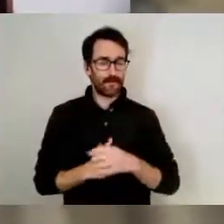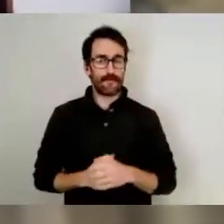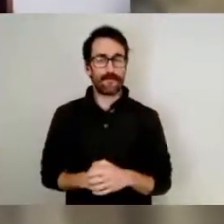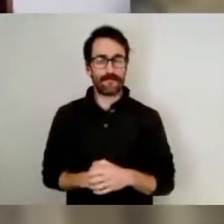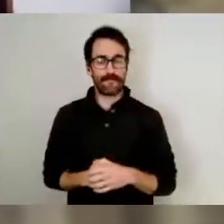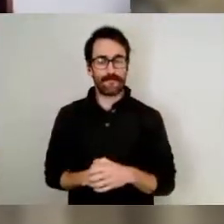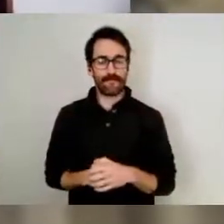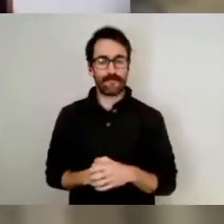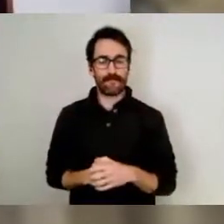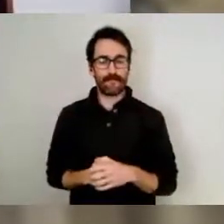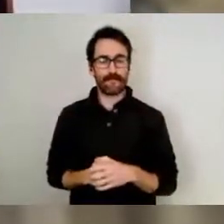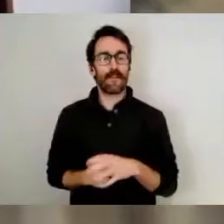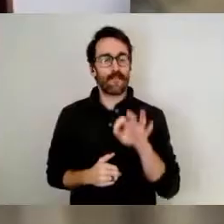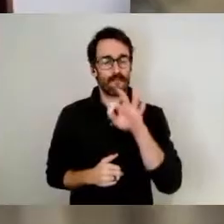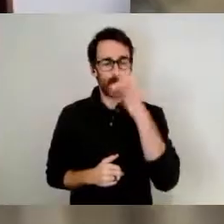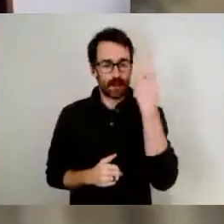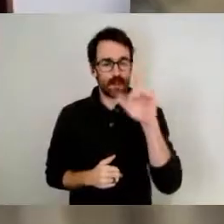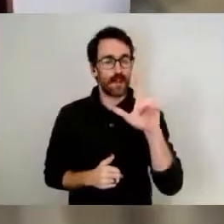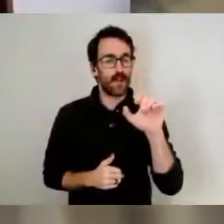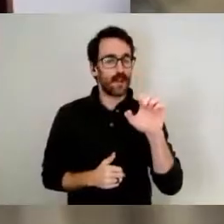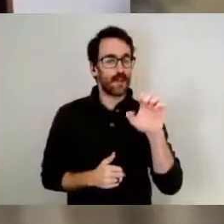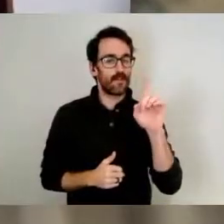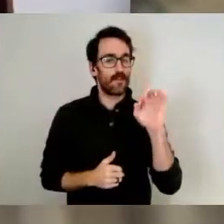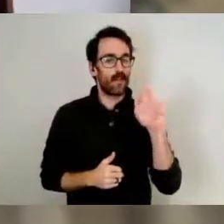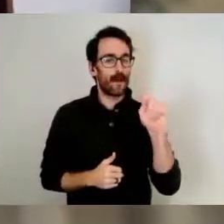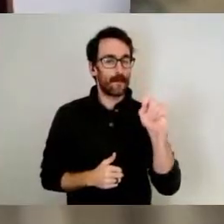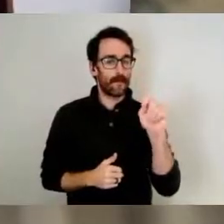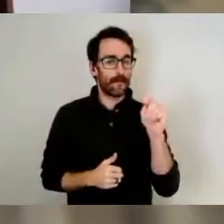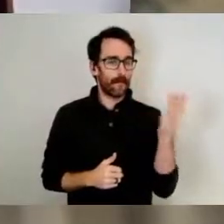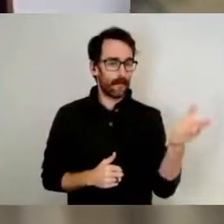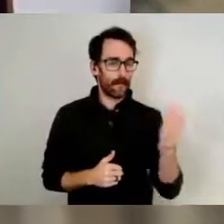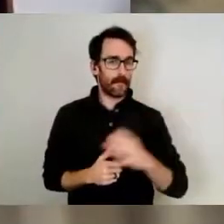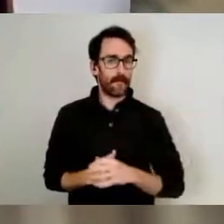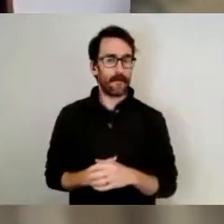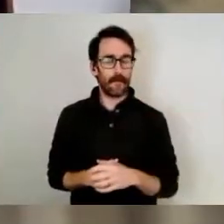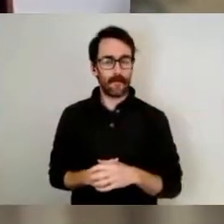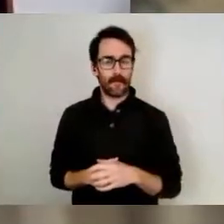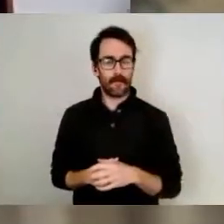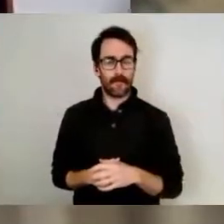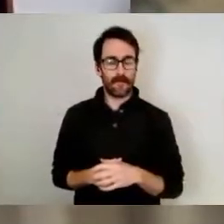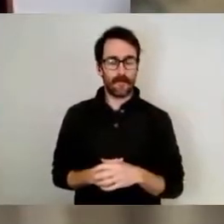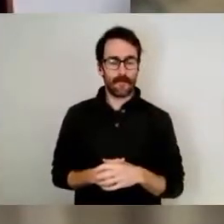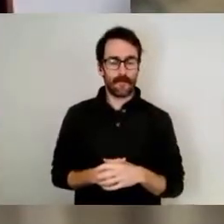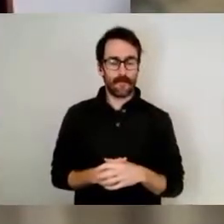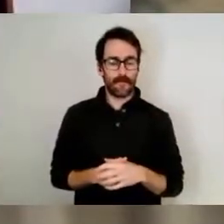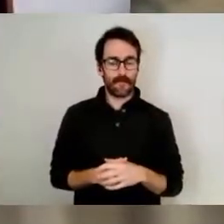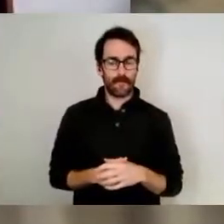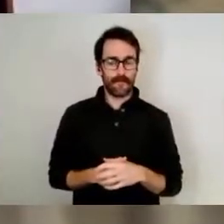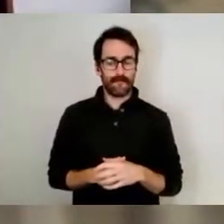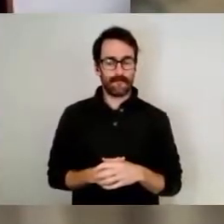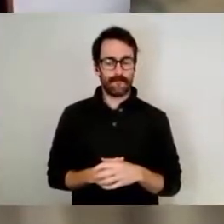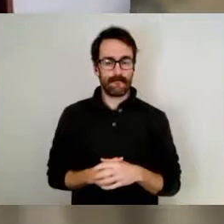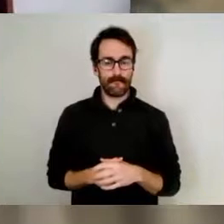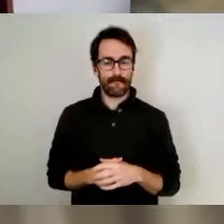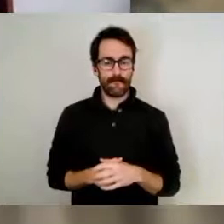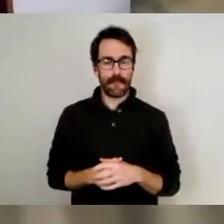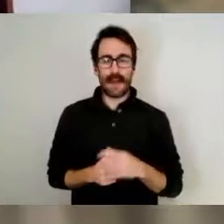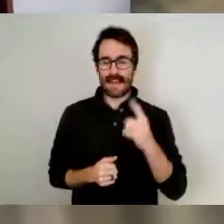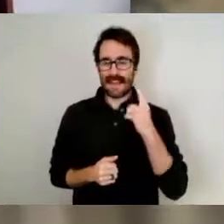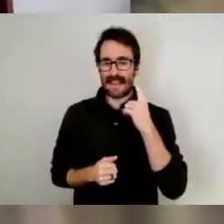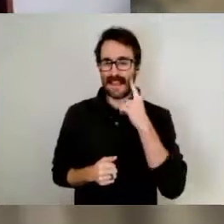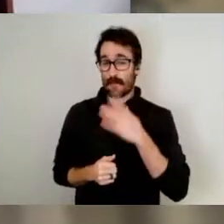an investigation is going on and we continue to follow up in looking for charges. We're